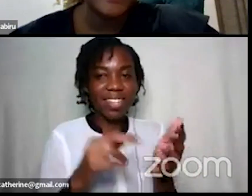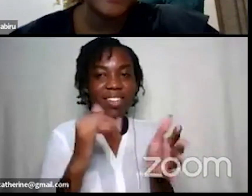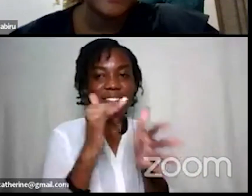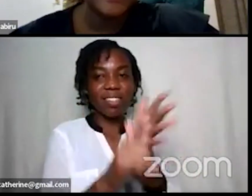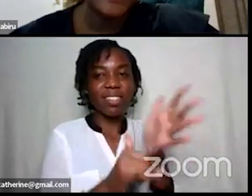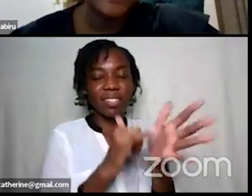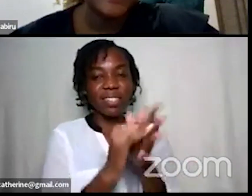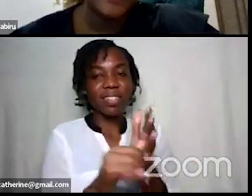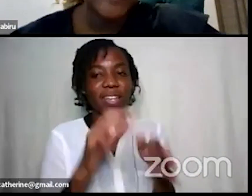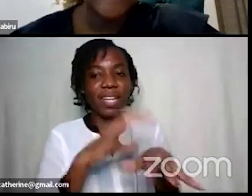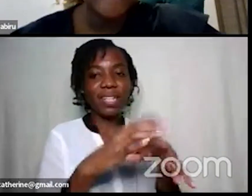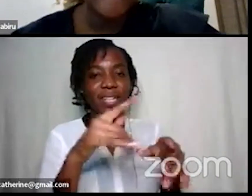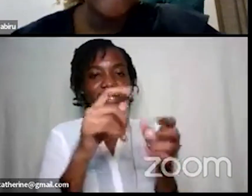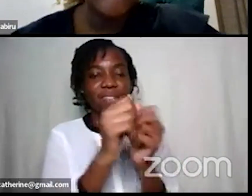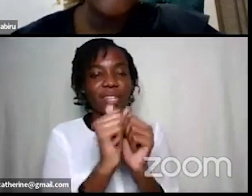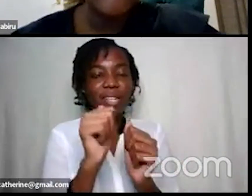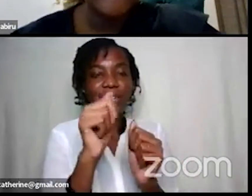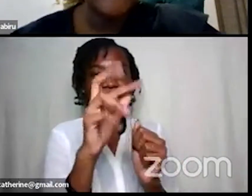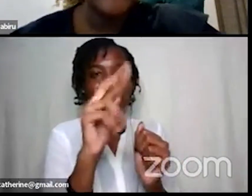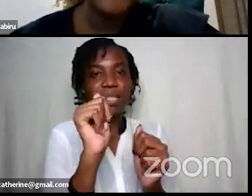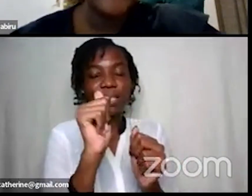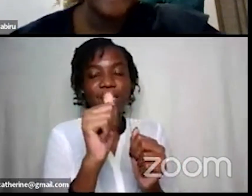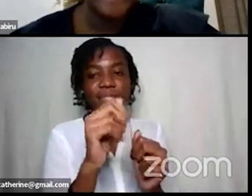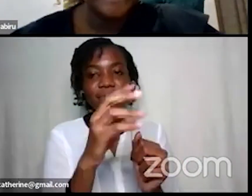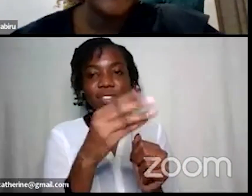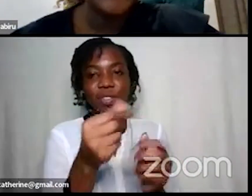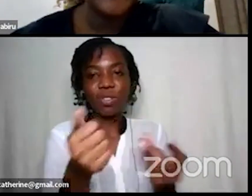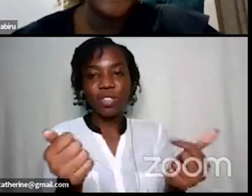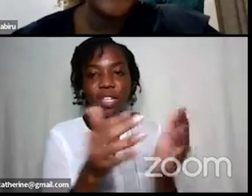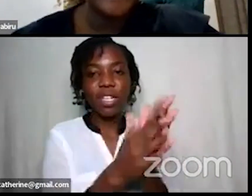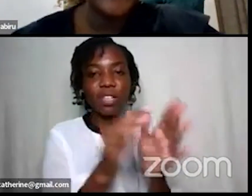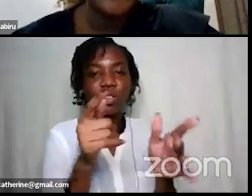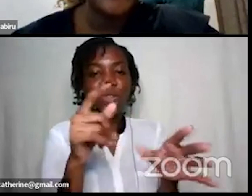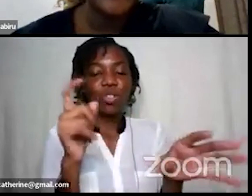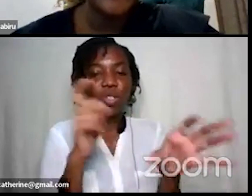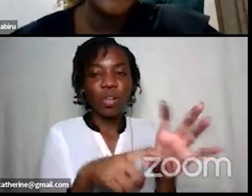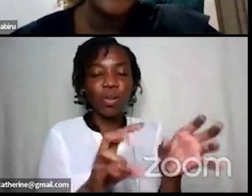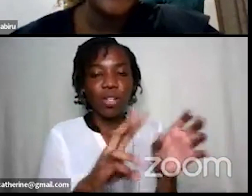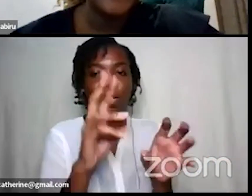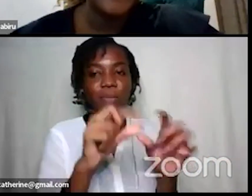and join our WhatsApp group. I think the link has been shared. If you missed it out,